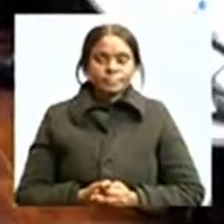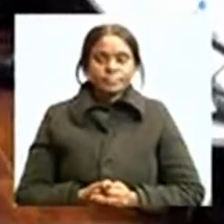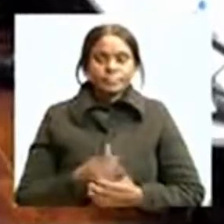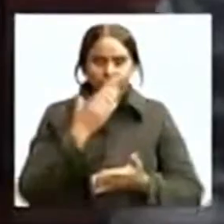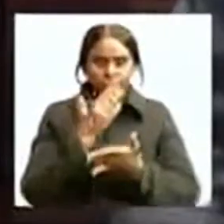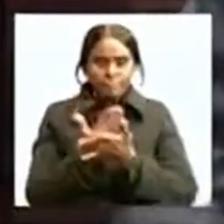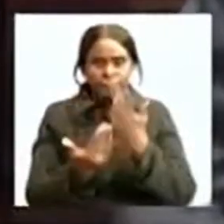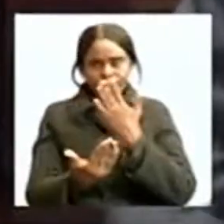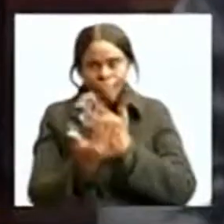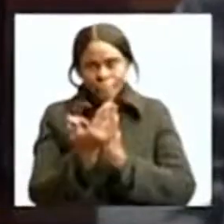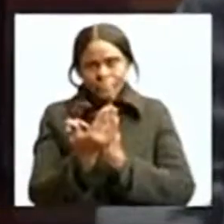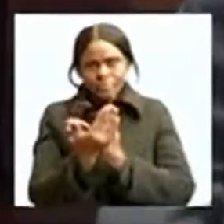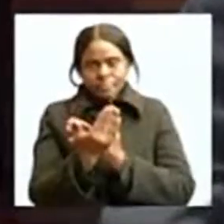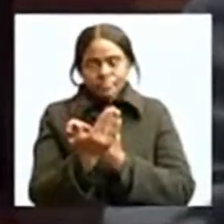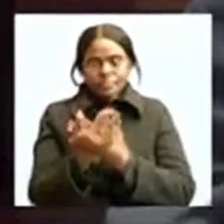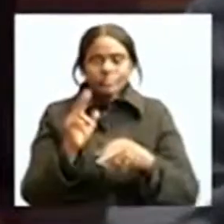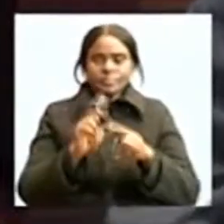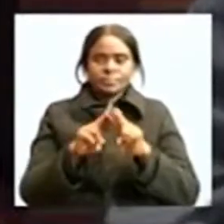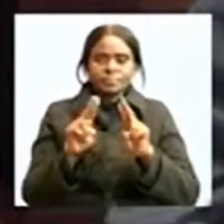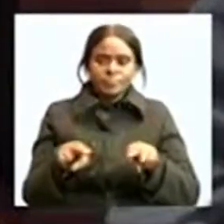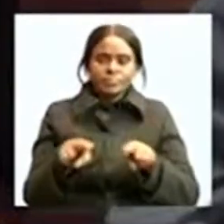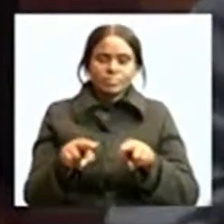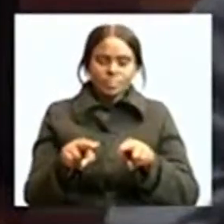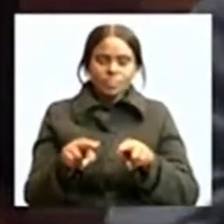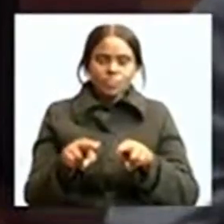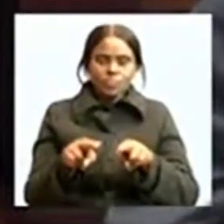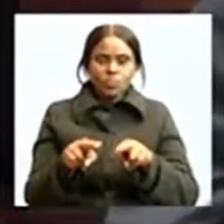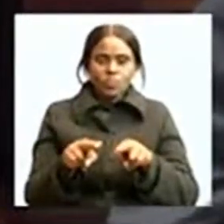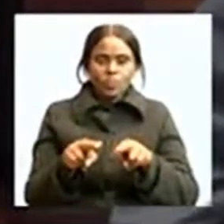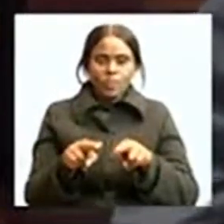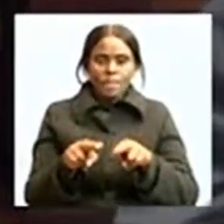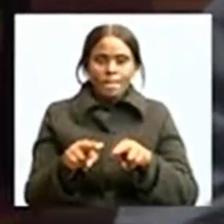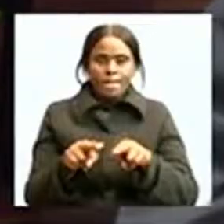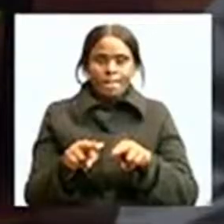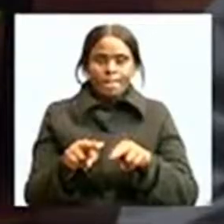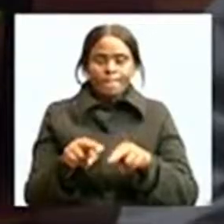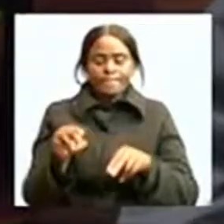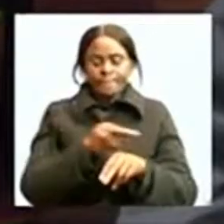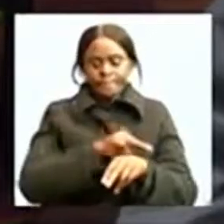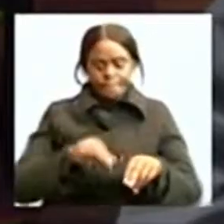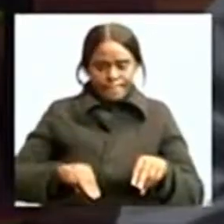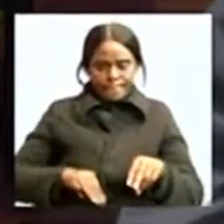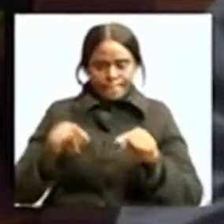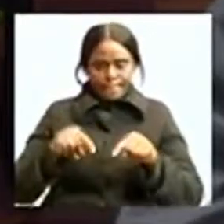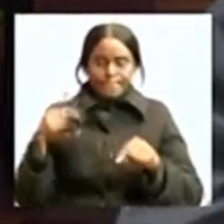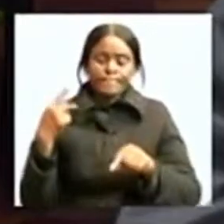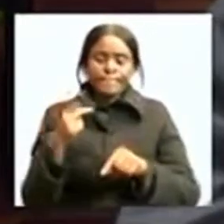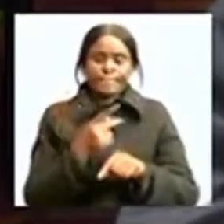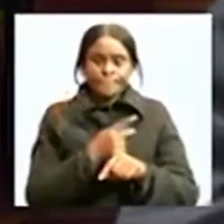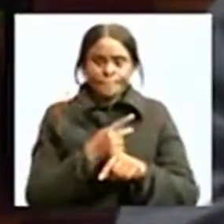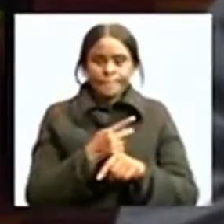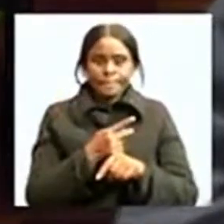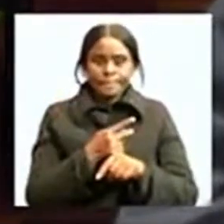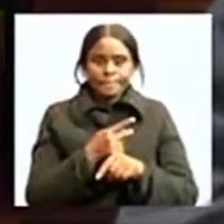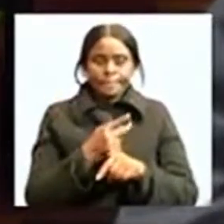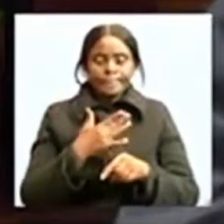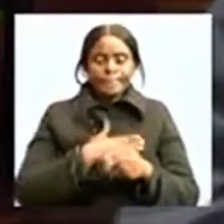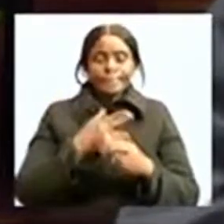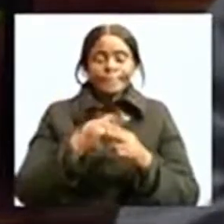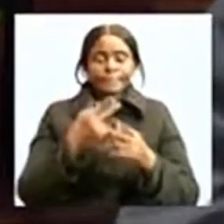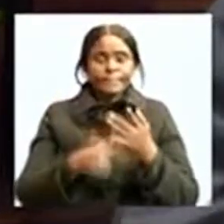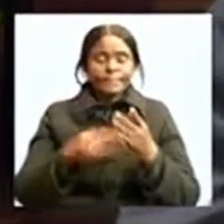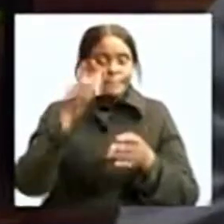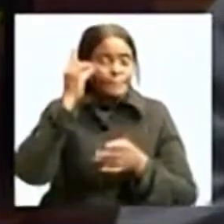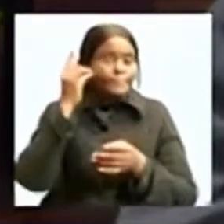Good morning, Honorable Chairperson and Honorable Members of Parliament. My name is